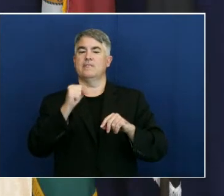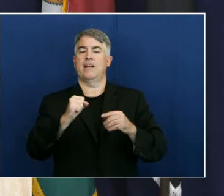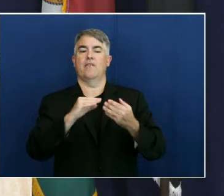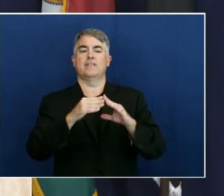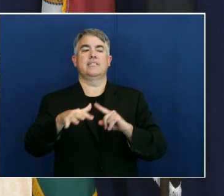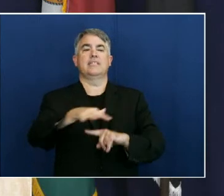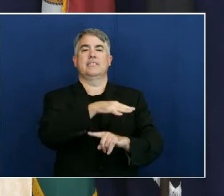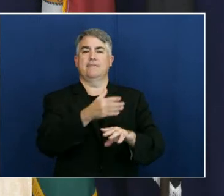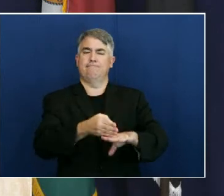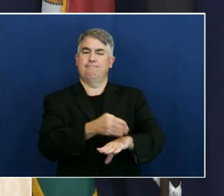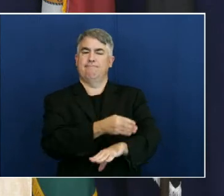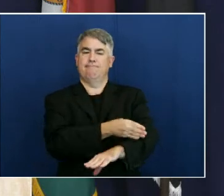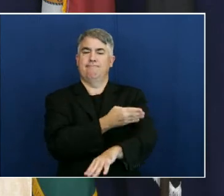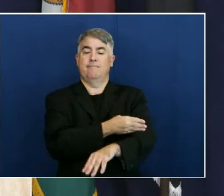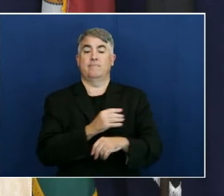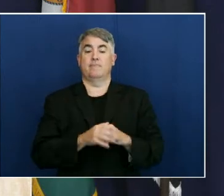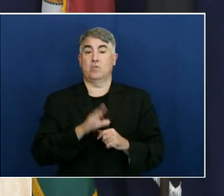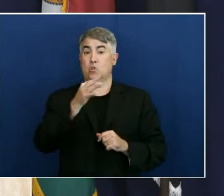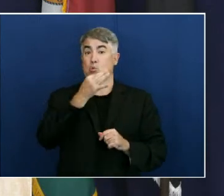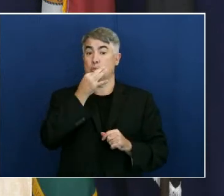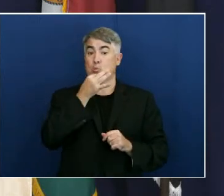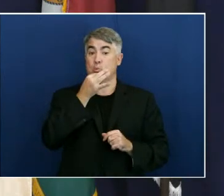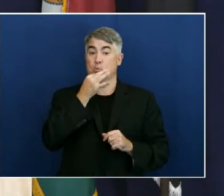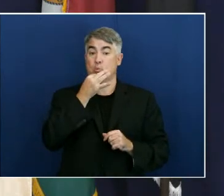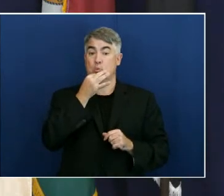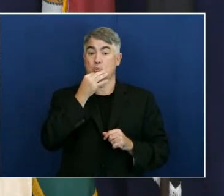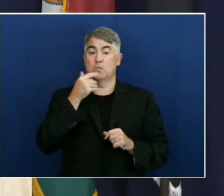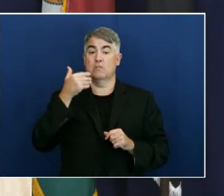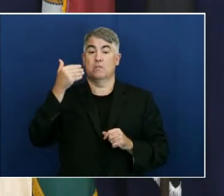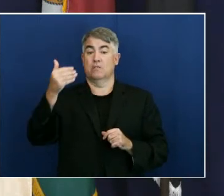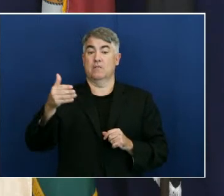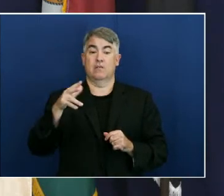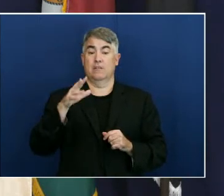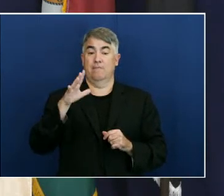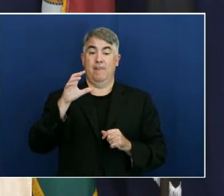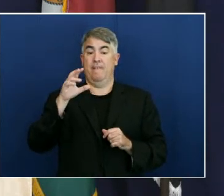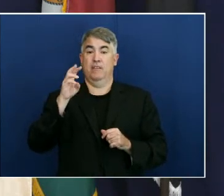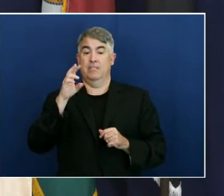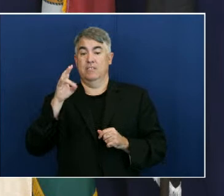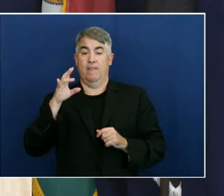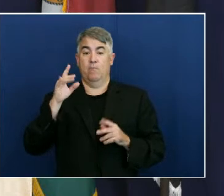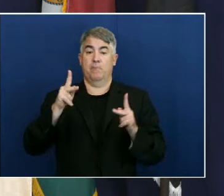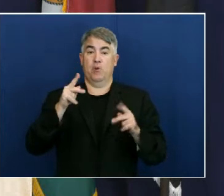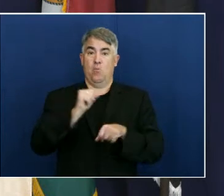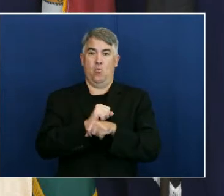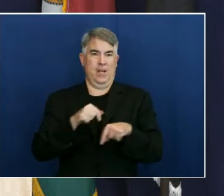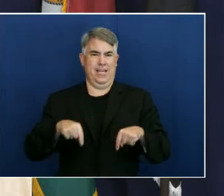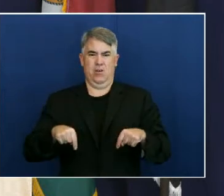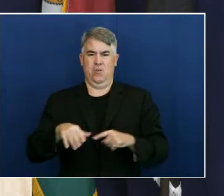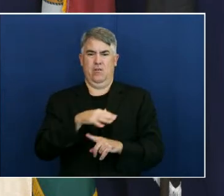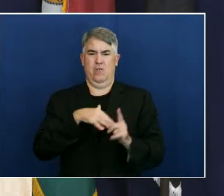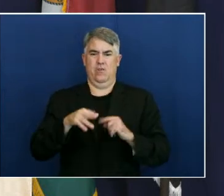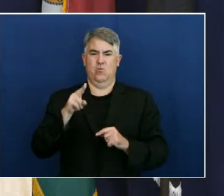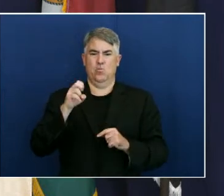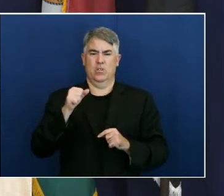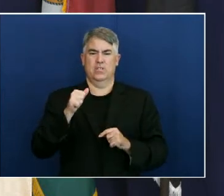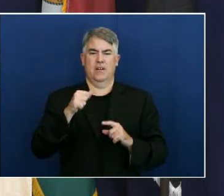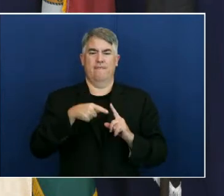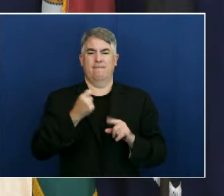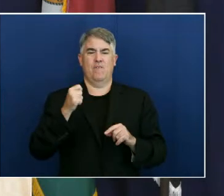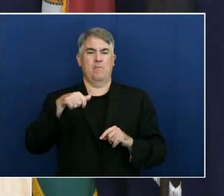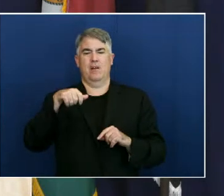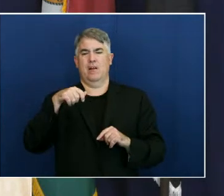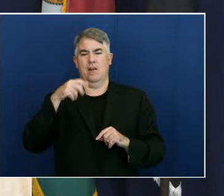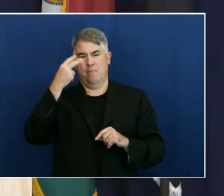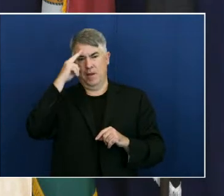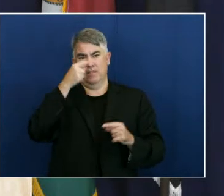Soon, hundreds of employees that work in the U.S.-owned companies across the border will be able to receive their vaccine as well. So we're looking forward to this work. We're